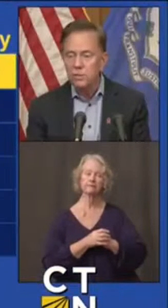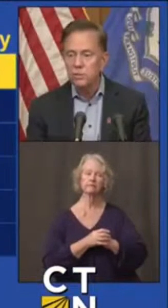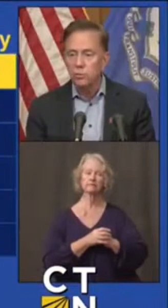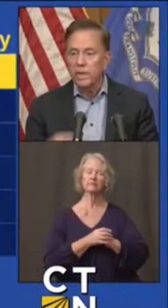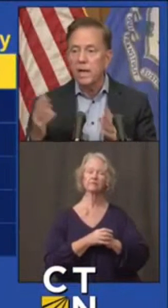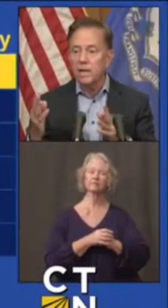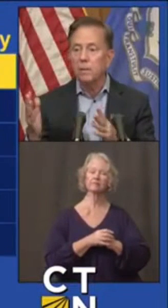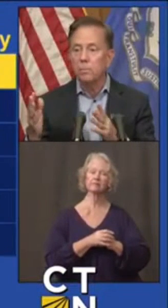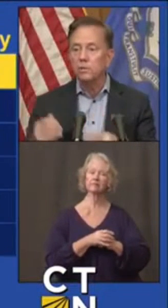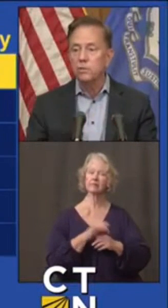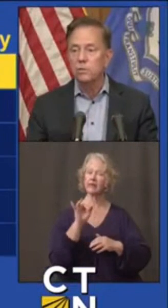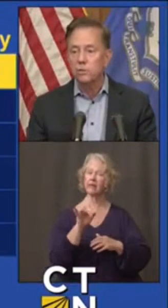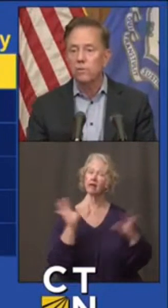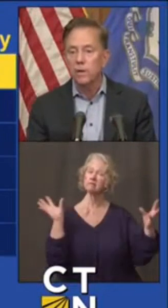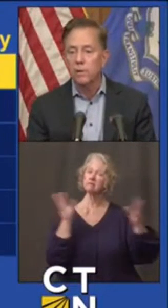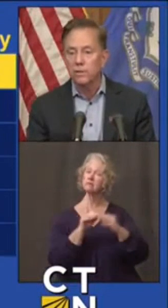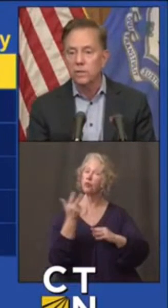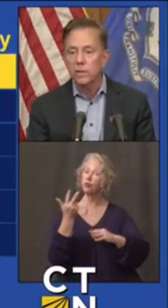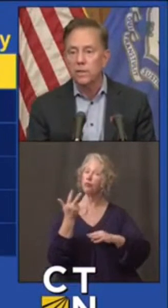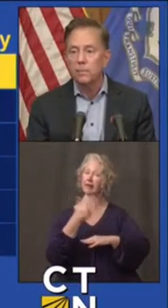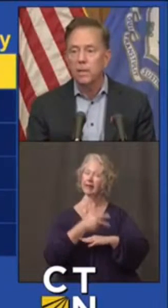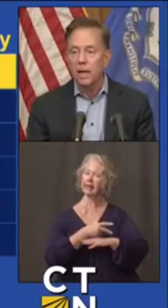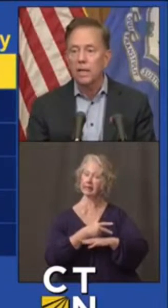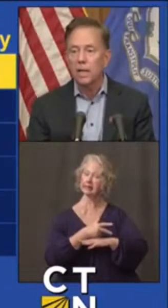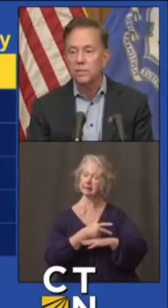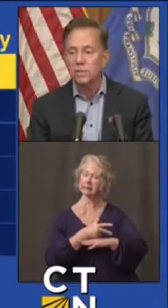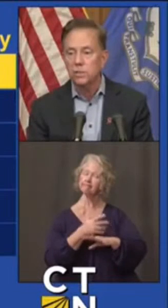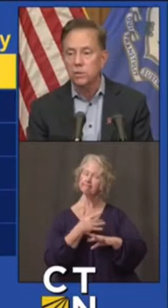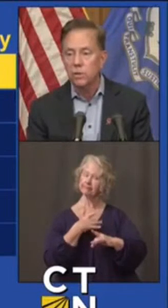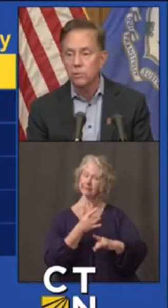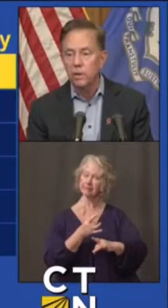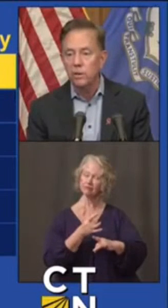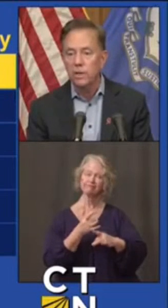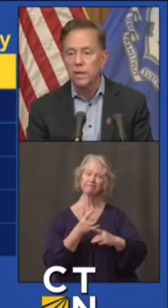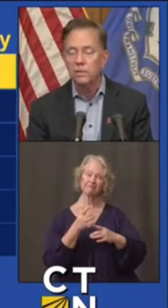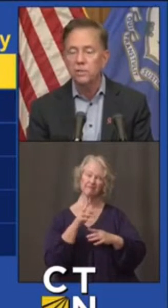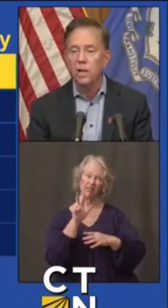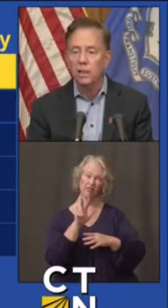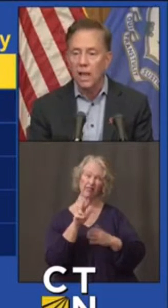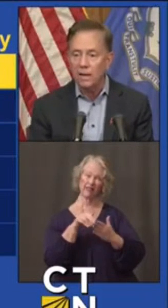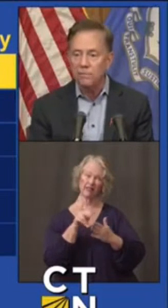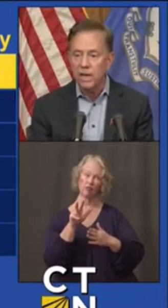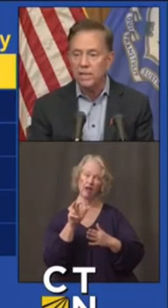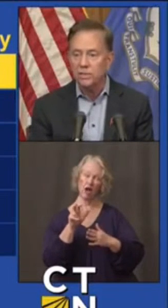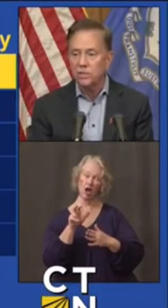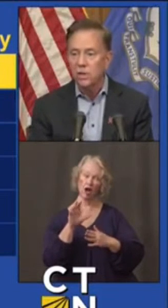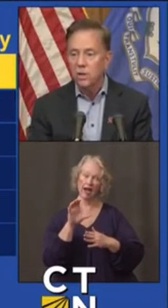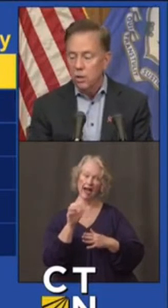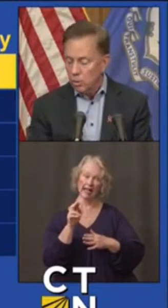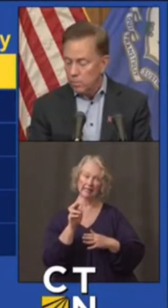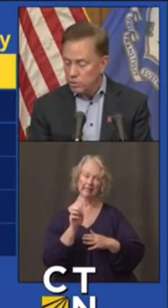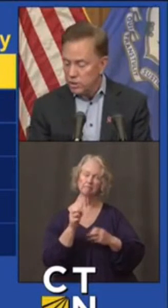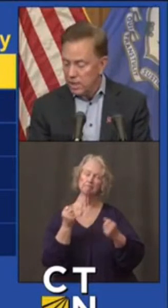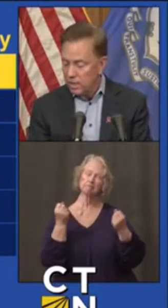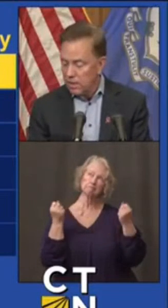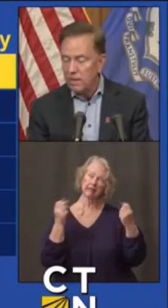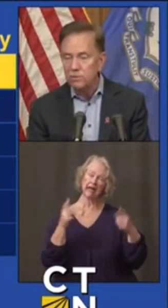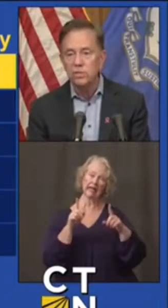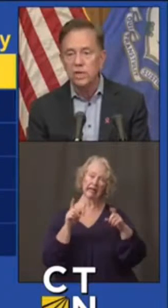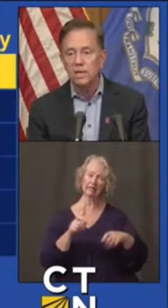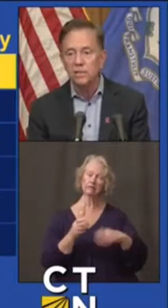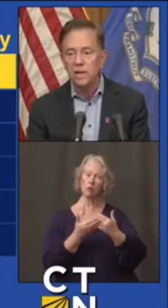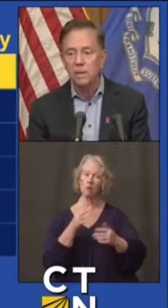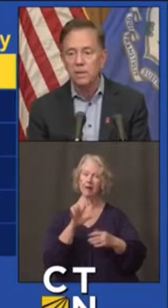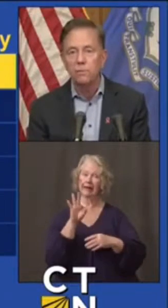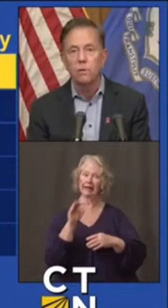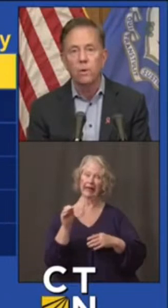is 3-day numbers, so it's sort of interesting. A lot of cases, 3,300 cases, a lot of tests, almost 90,000 tests.